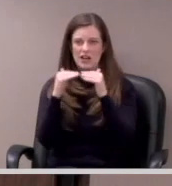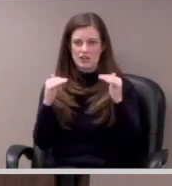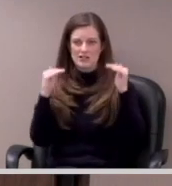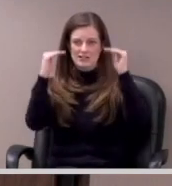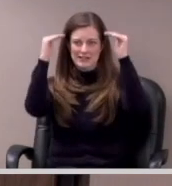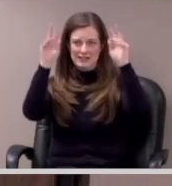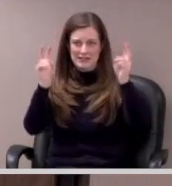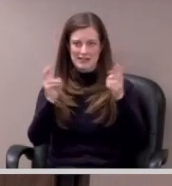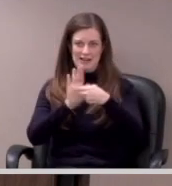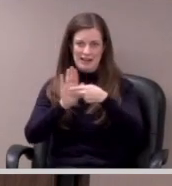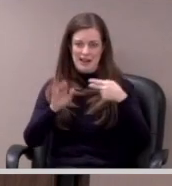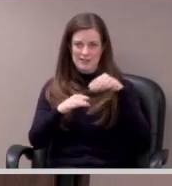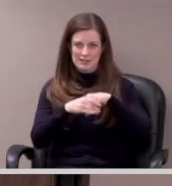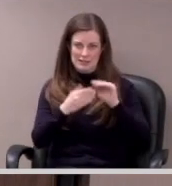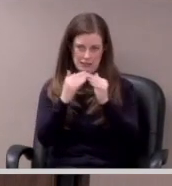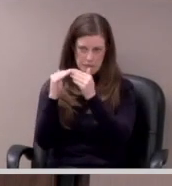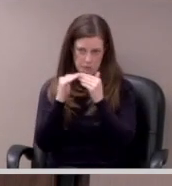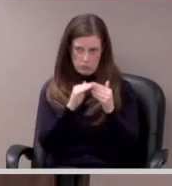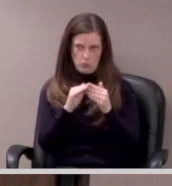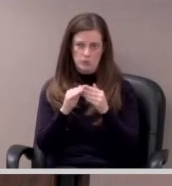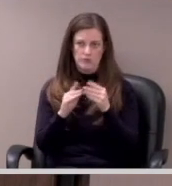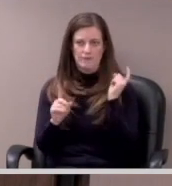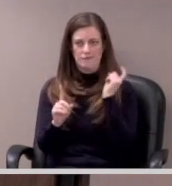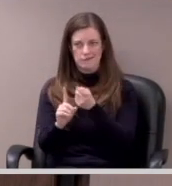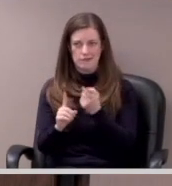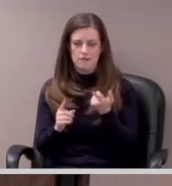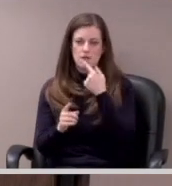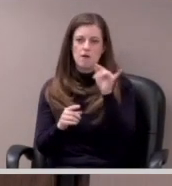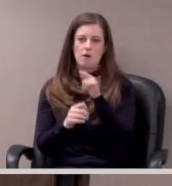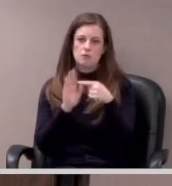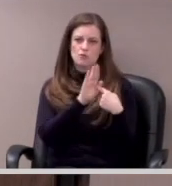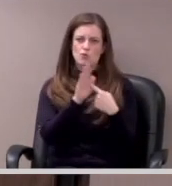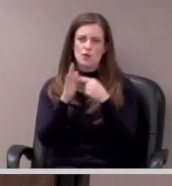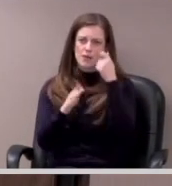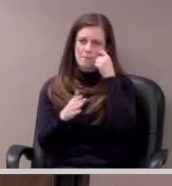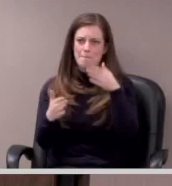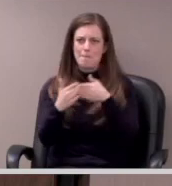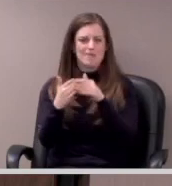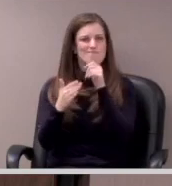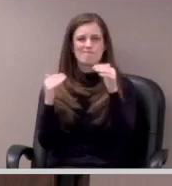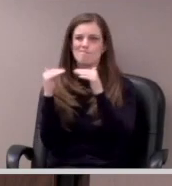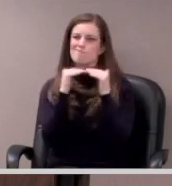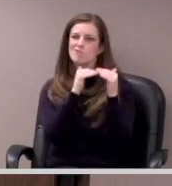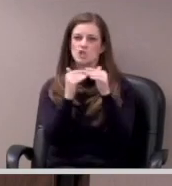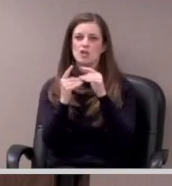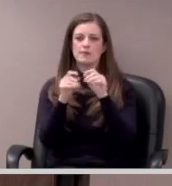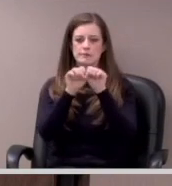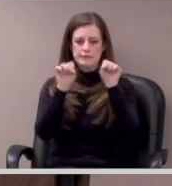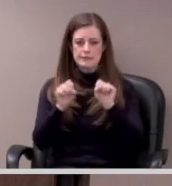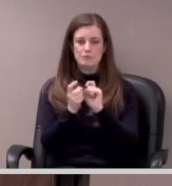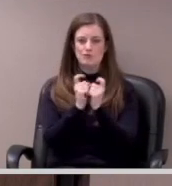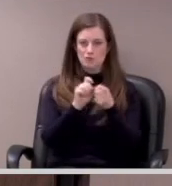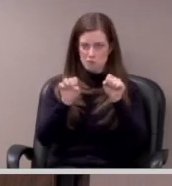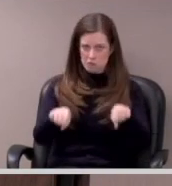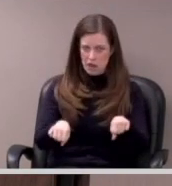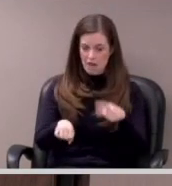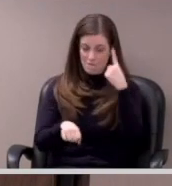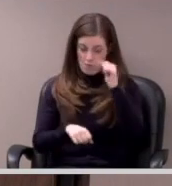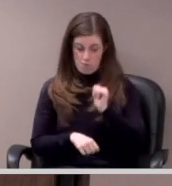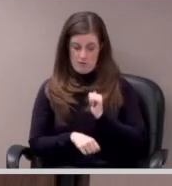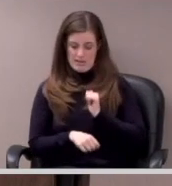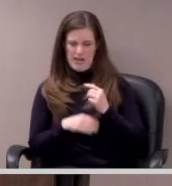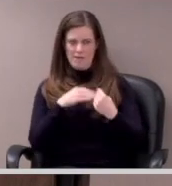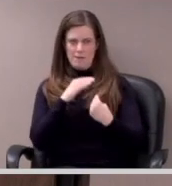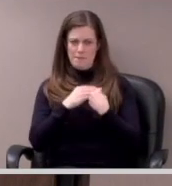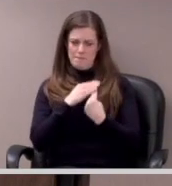status that the community has given them. This also shows how a biased and unjust system can be changed. For me, it gave me a much